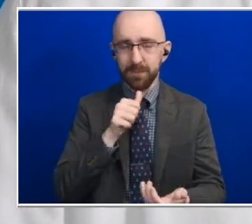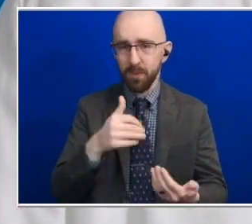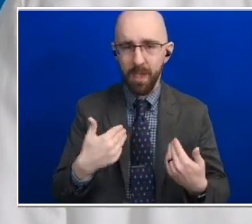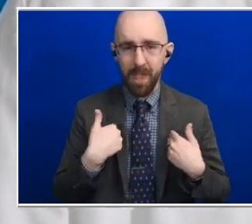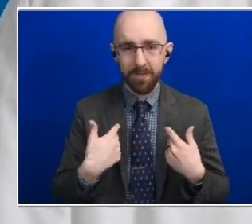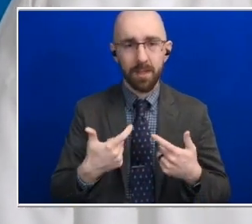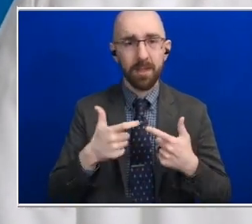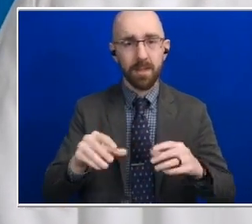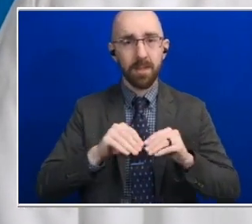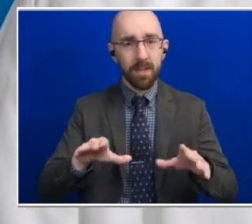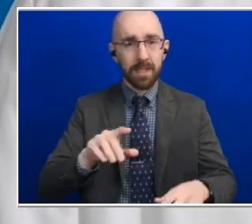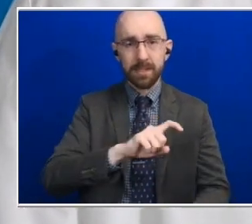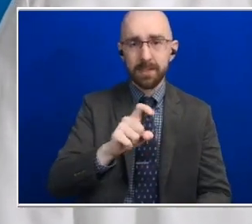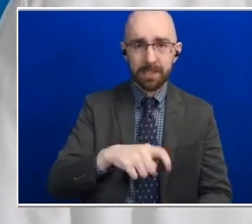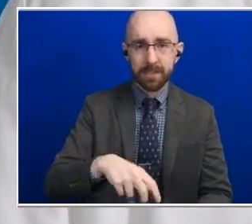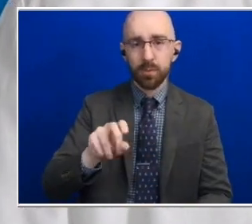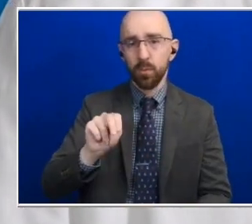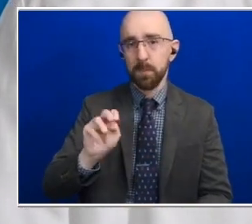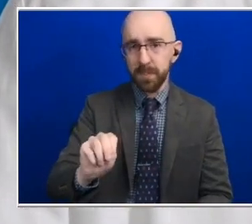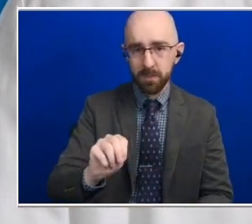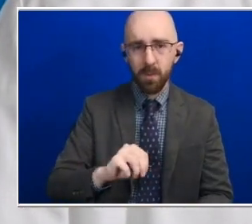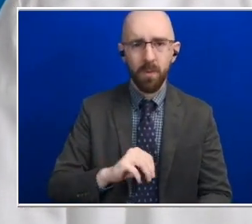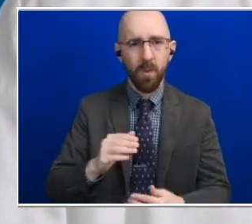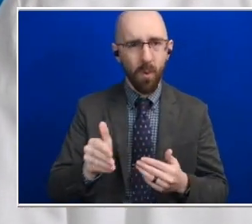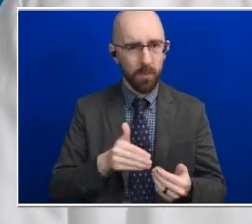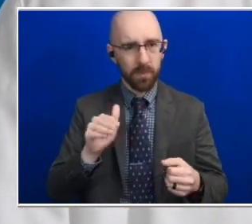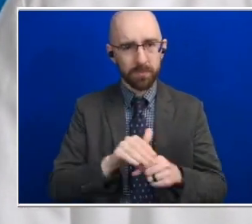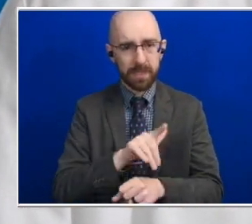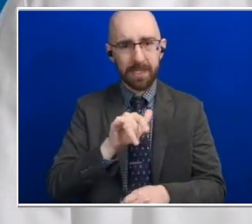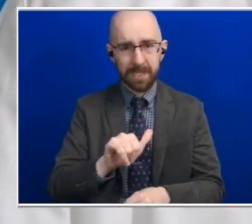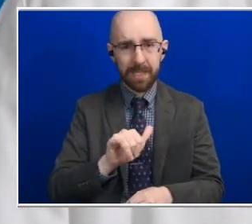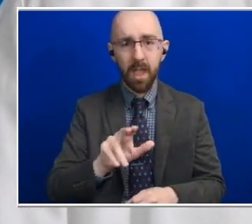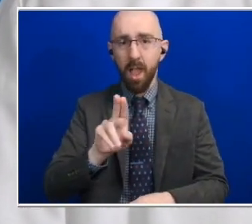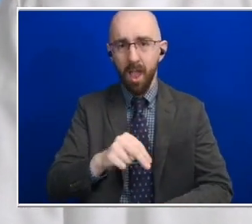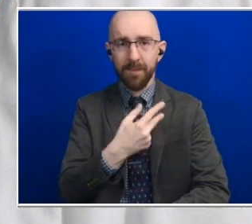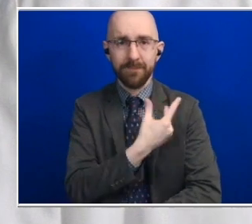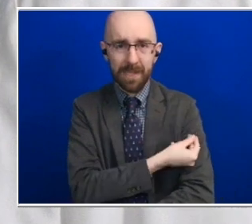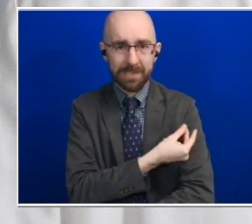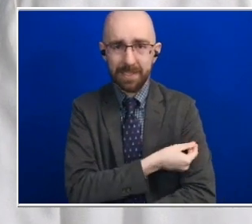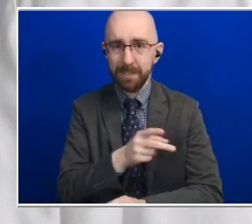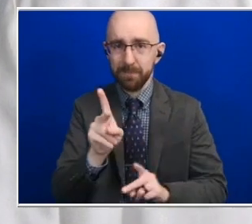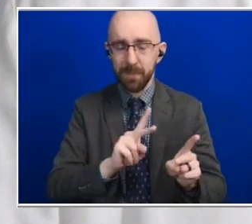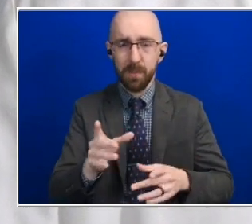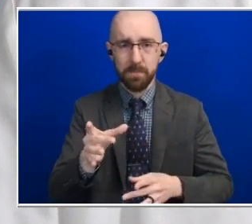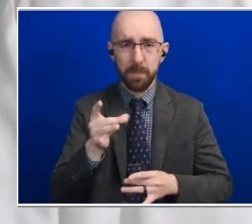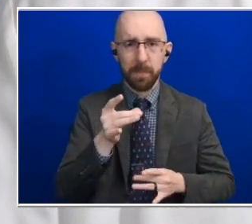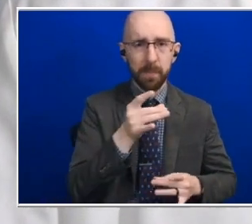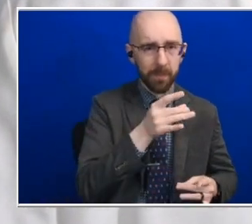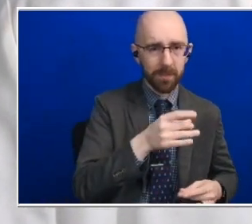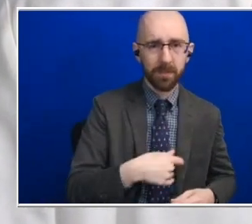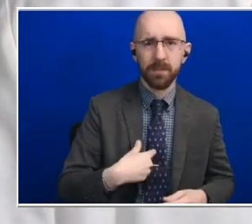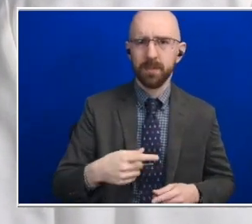New Mexico, almost entirely in unvaccinated people. We've been getting questions from folks wondering